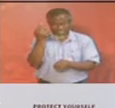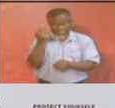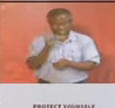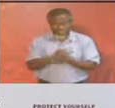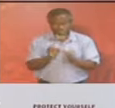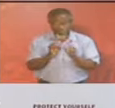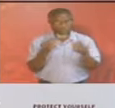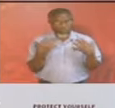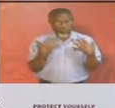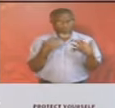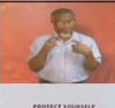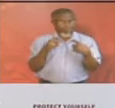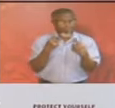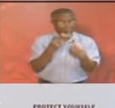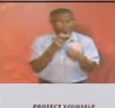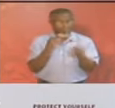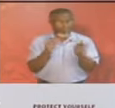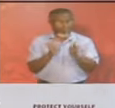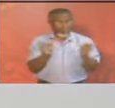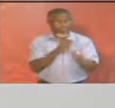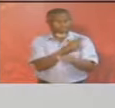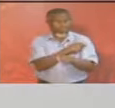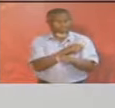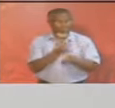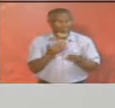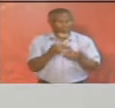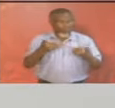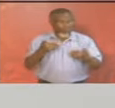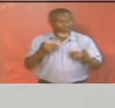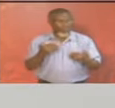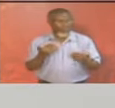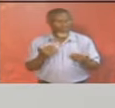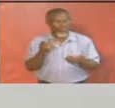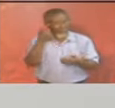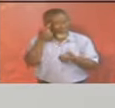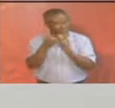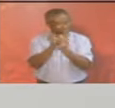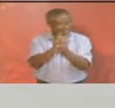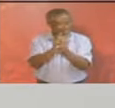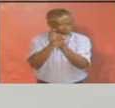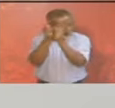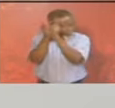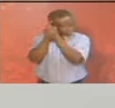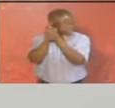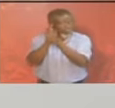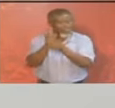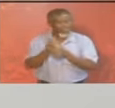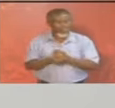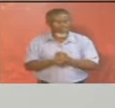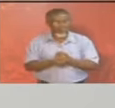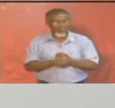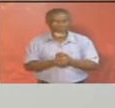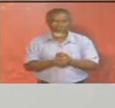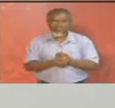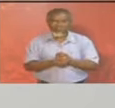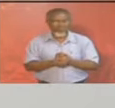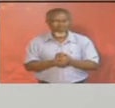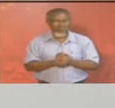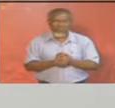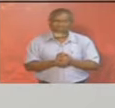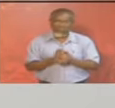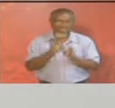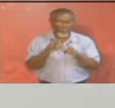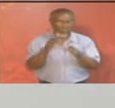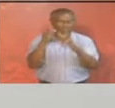country? Okay, thank you for clarifying. All we can do is make sure that the health system functions to the best of its